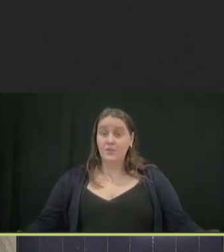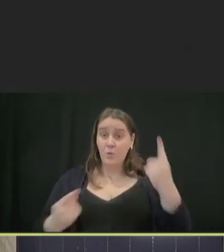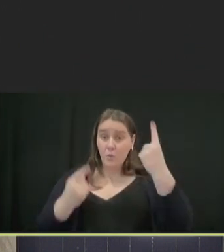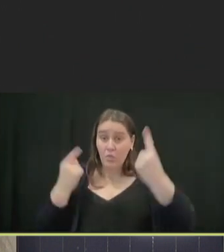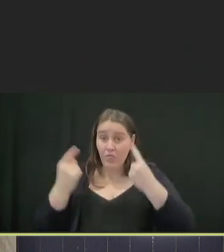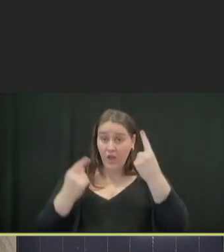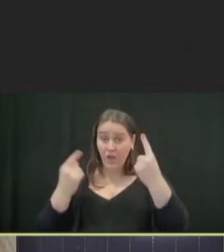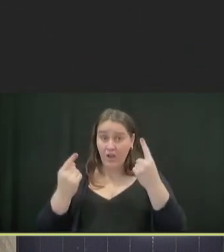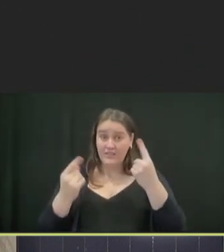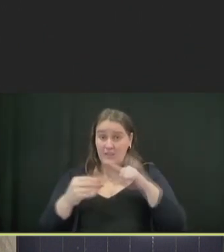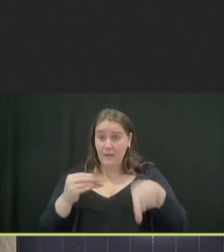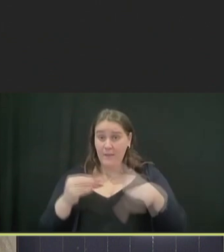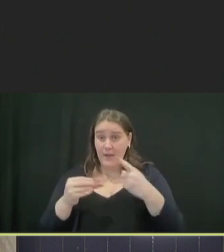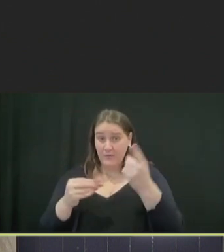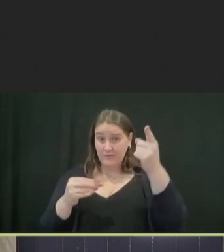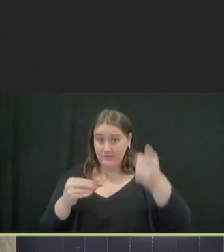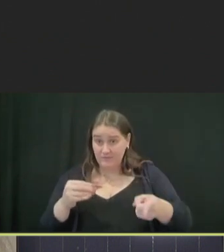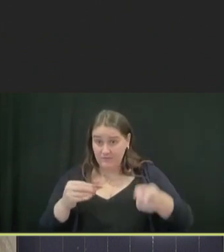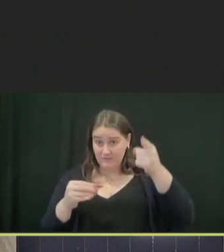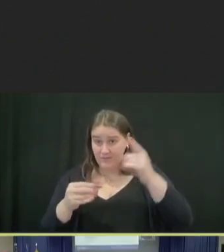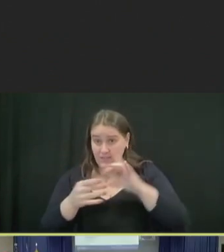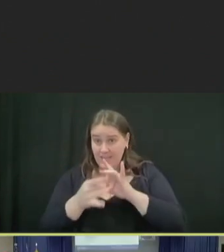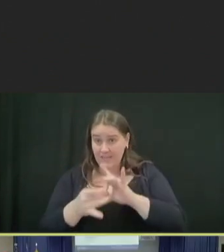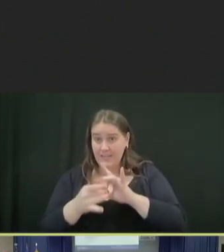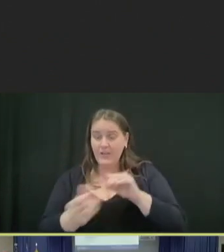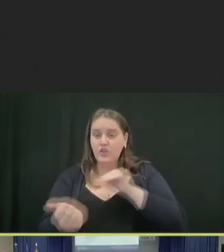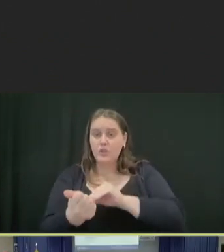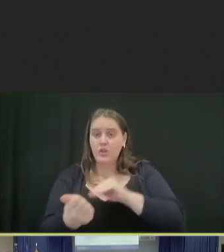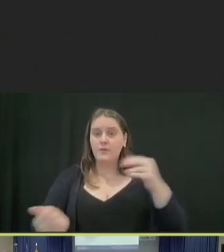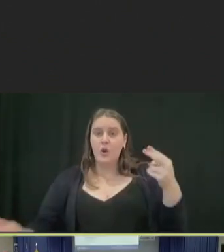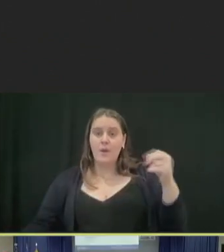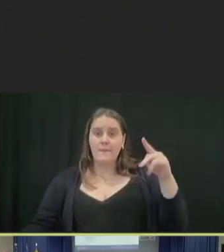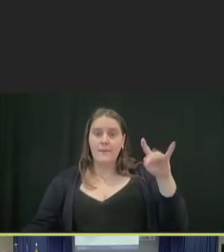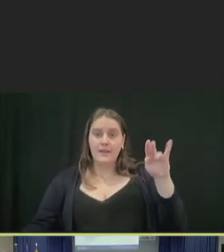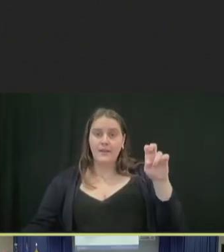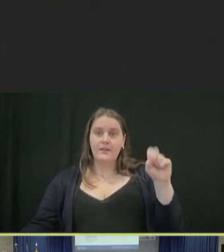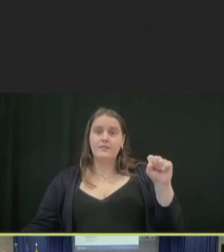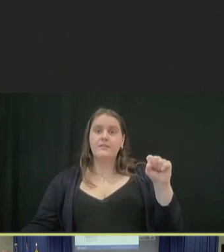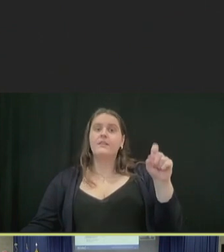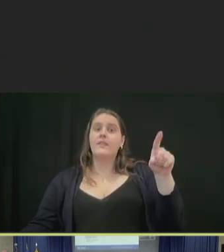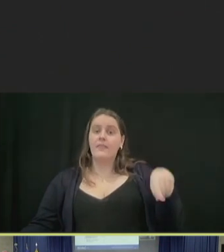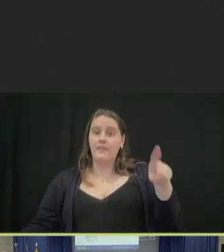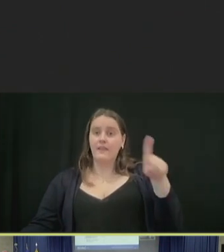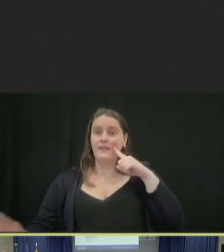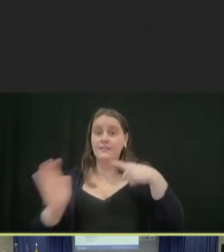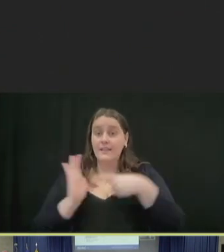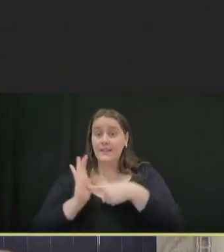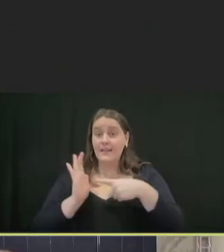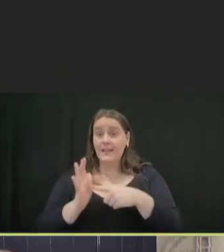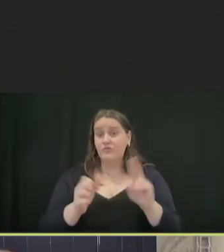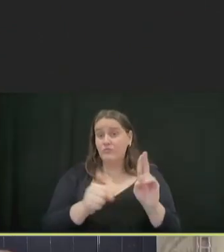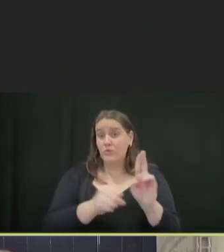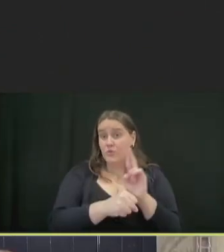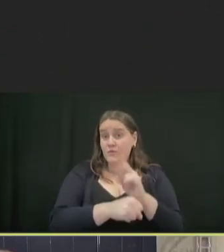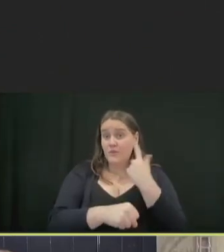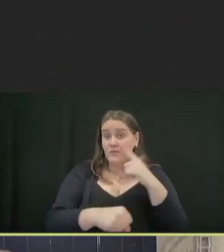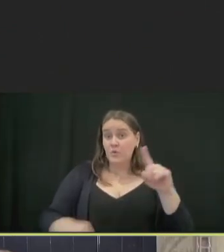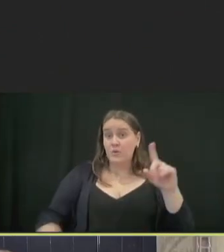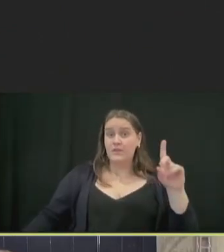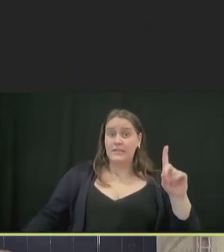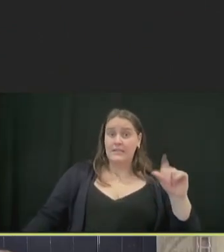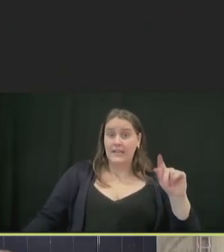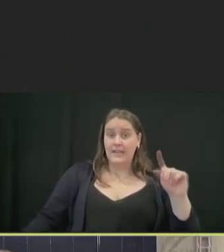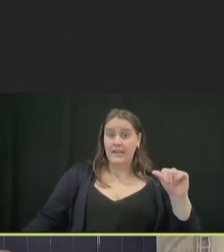indicators? So these indicators are useful. They're data that's